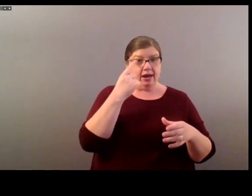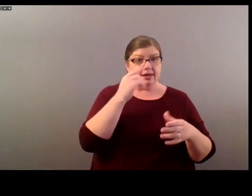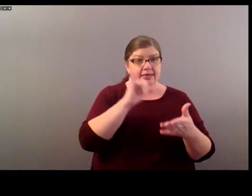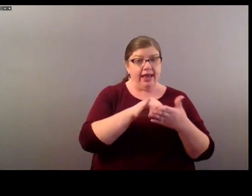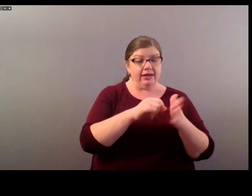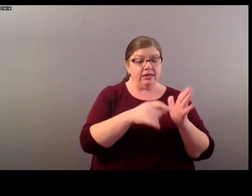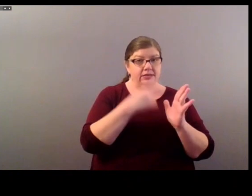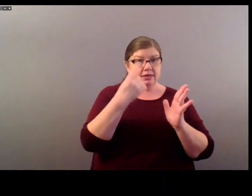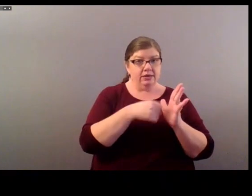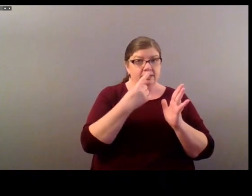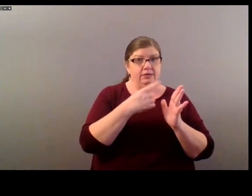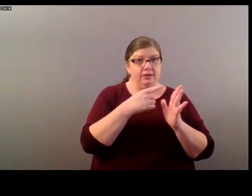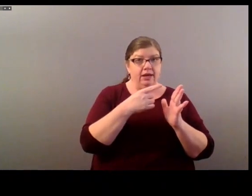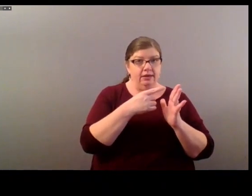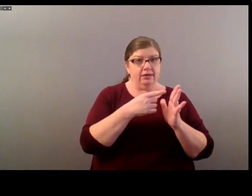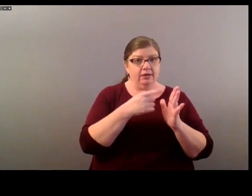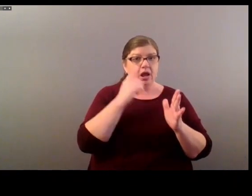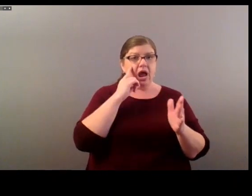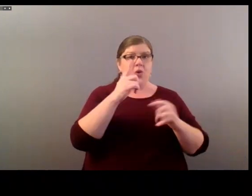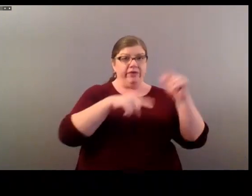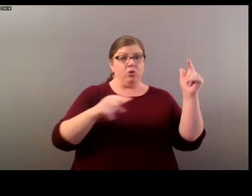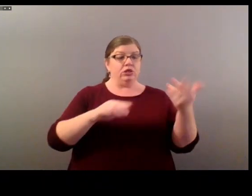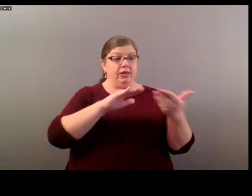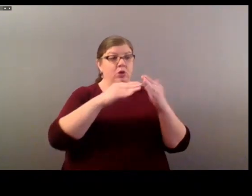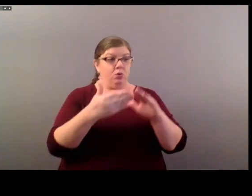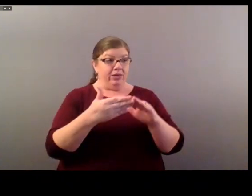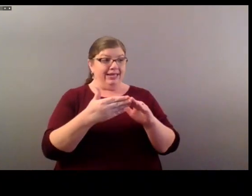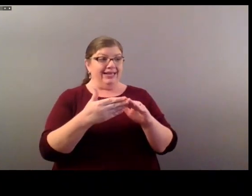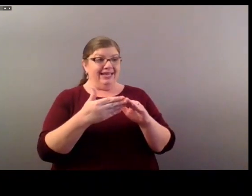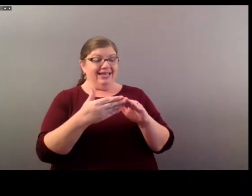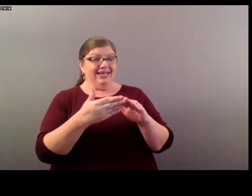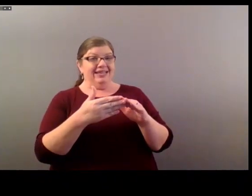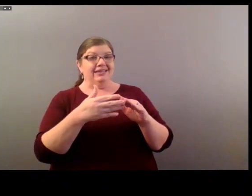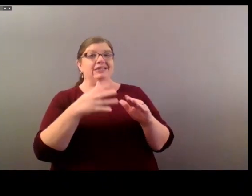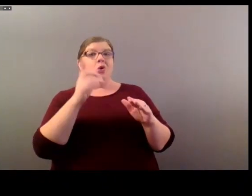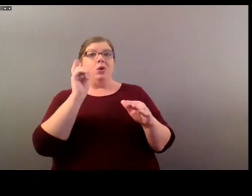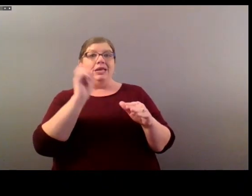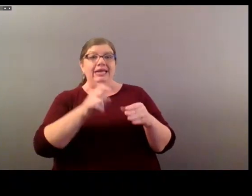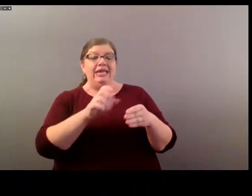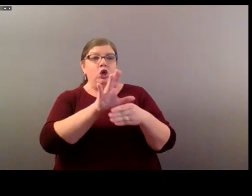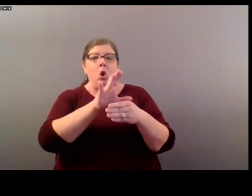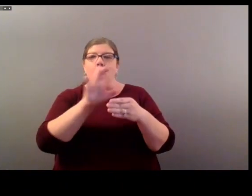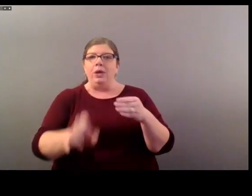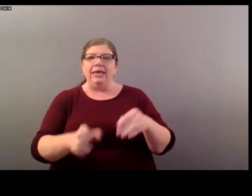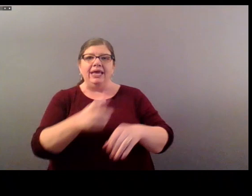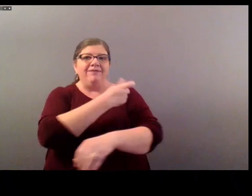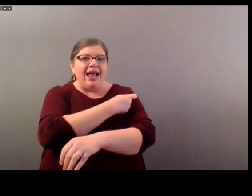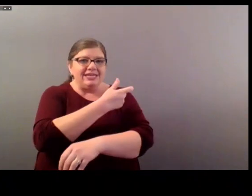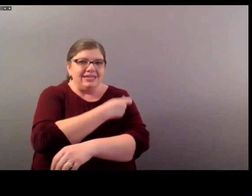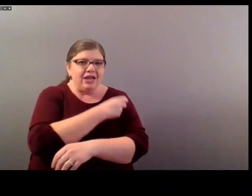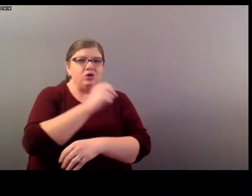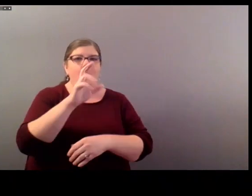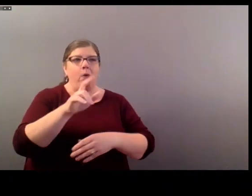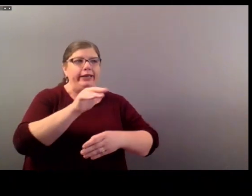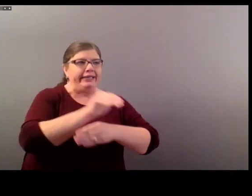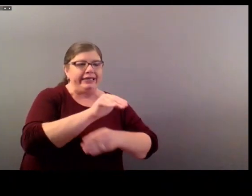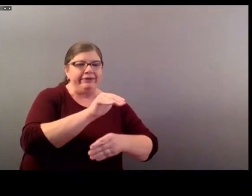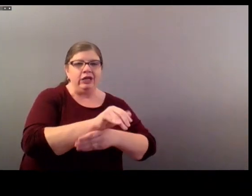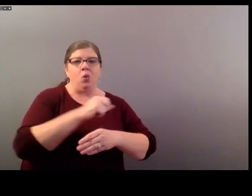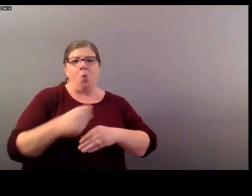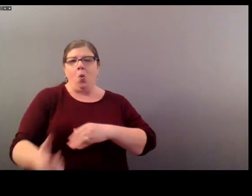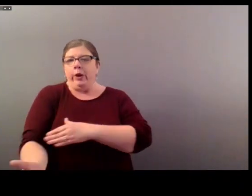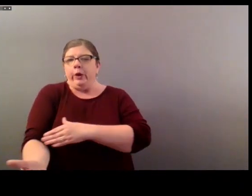sometimes our various communities will need weekend vaccinations or evening or early